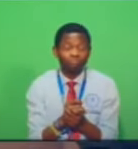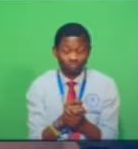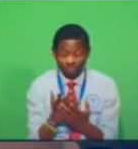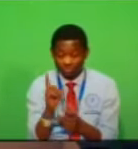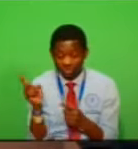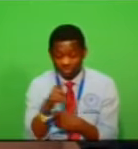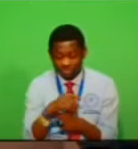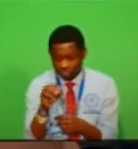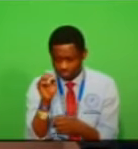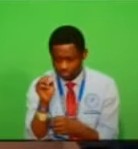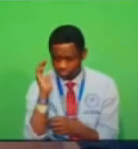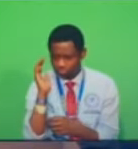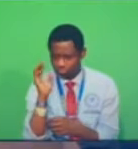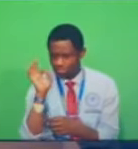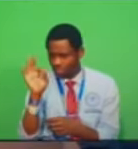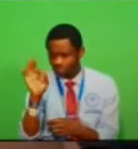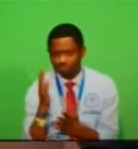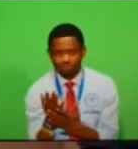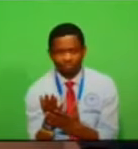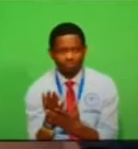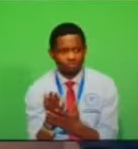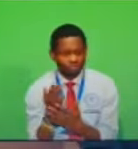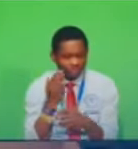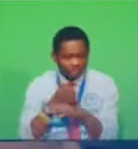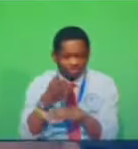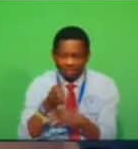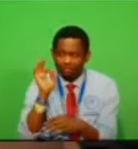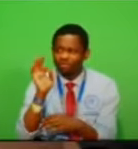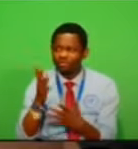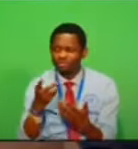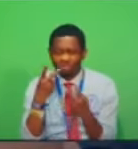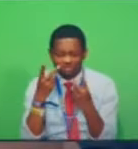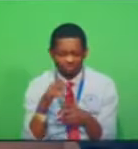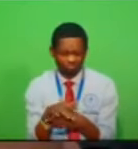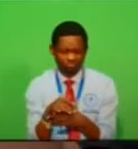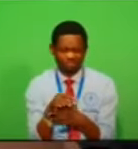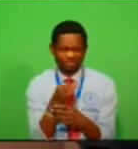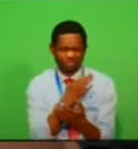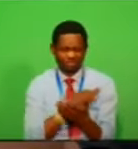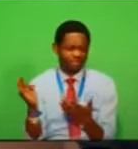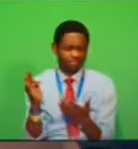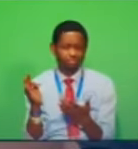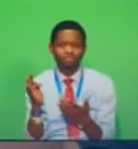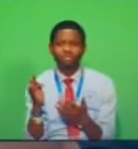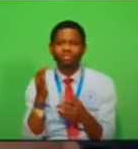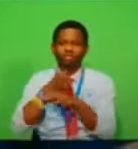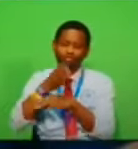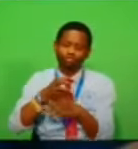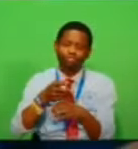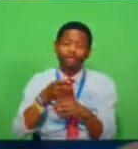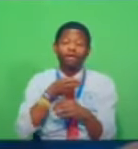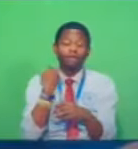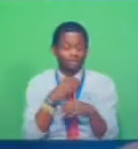mess, big mess. But the district pastor just invited me and said, hey, we don't say these things on the platform. Next time you've got it. So there's been this kind